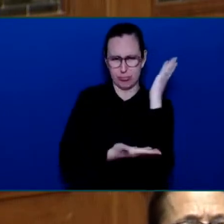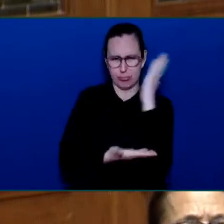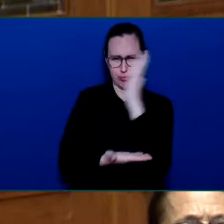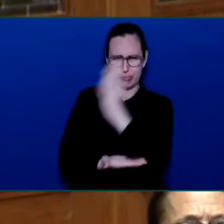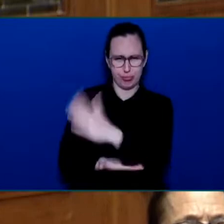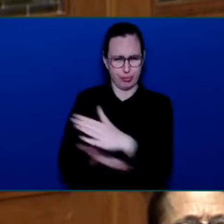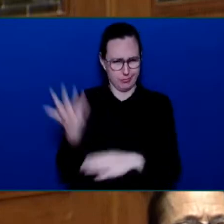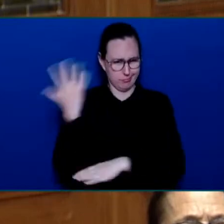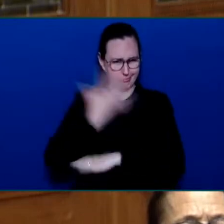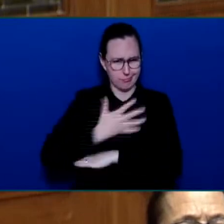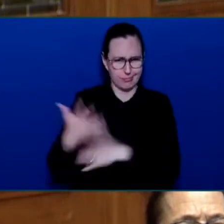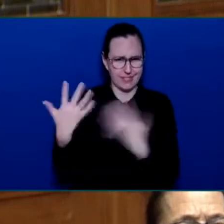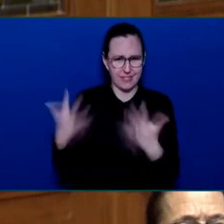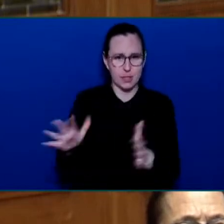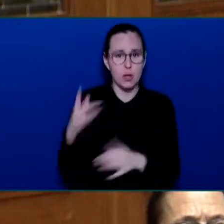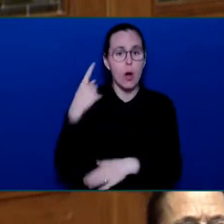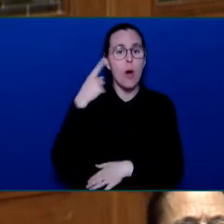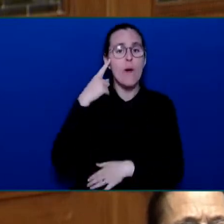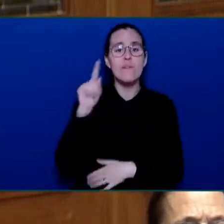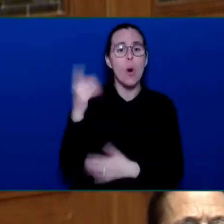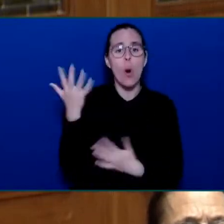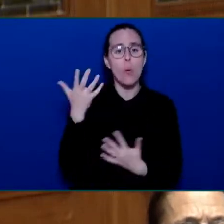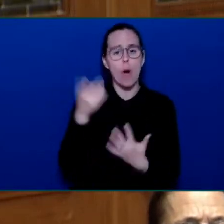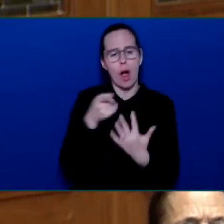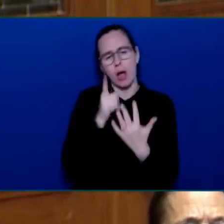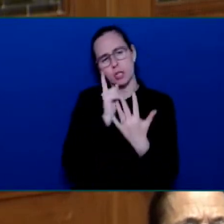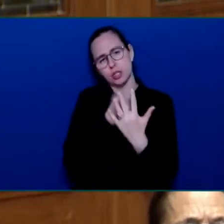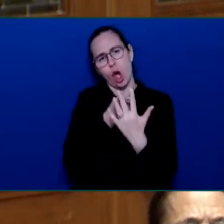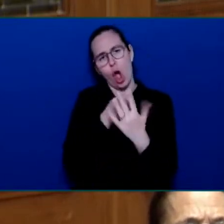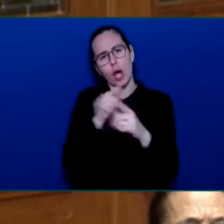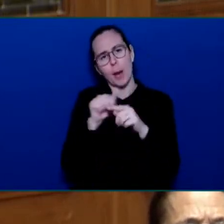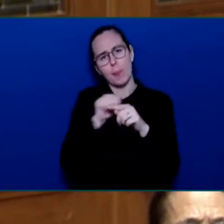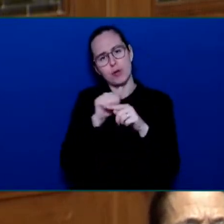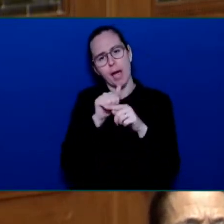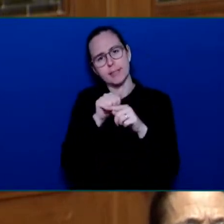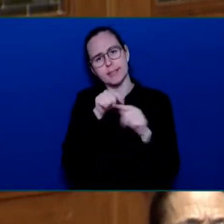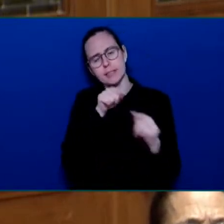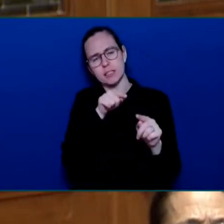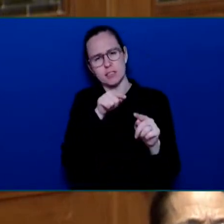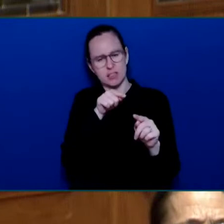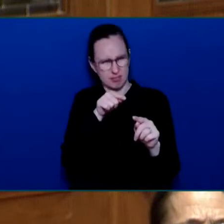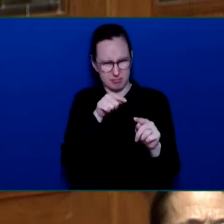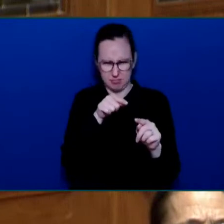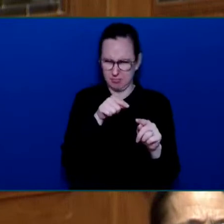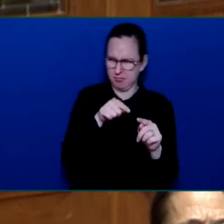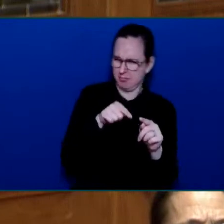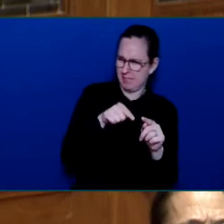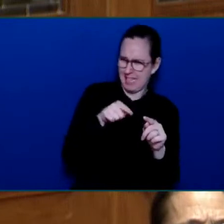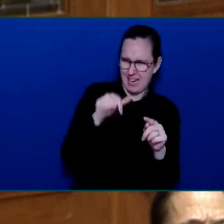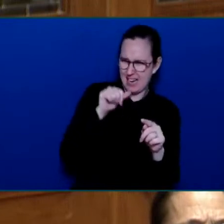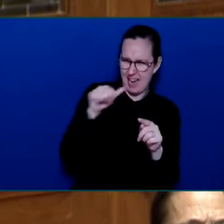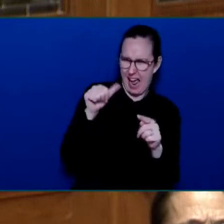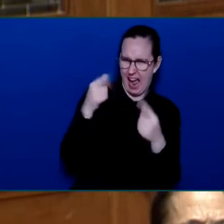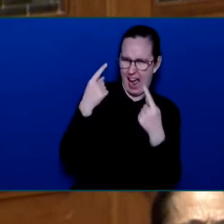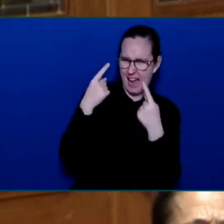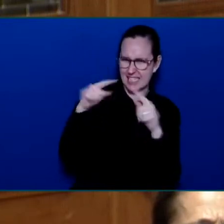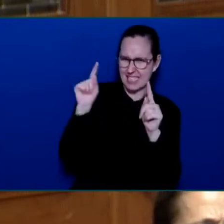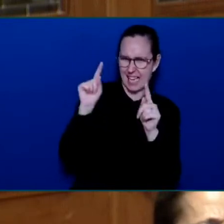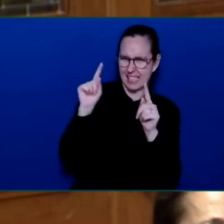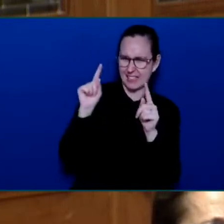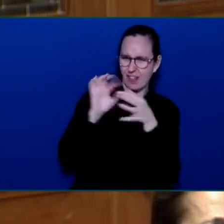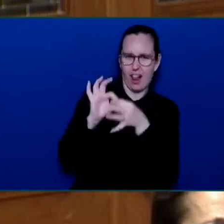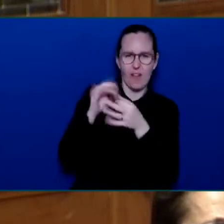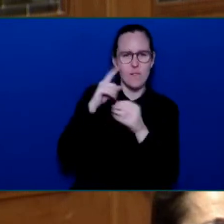think contributes to the success of spotted owl reintroduction. Of the 3 owls that were introduced by this captive